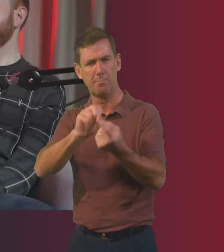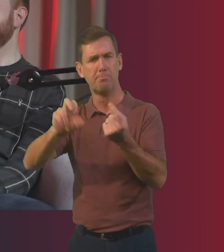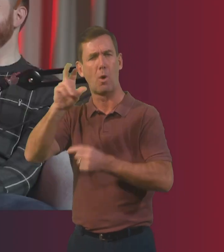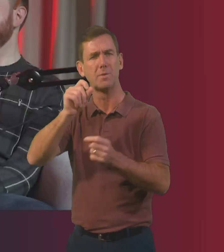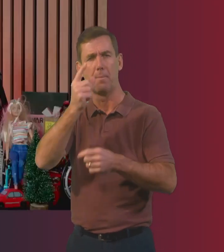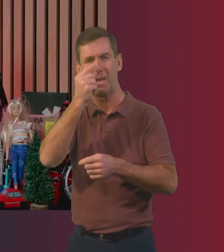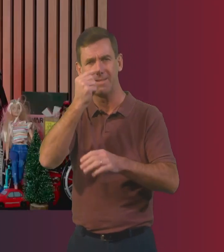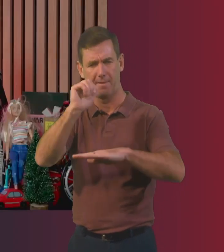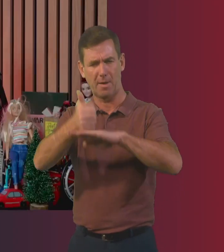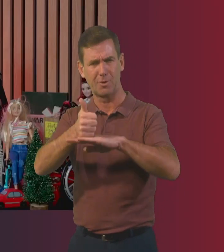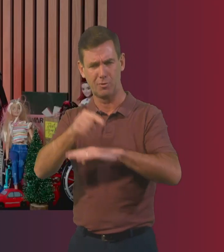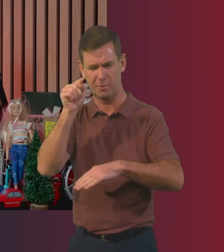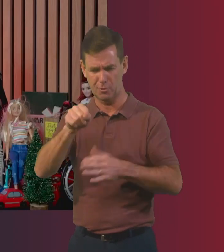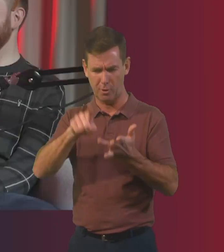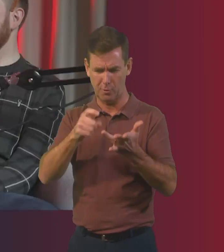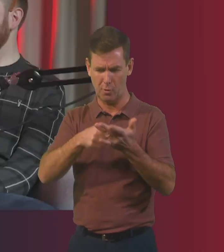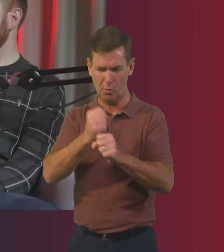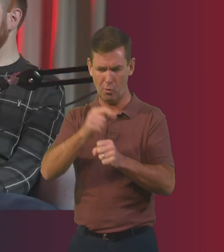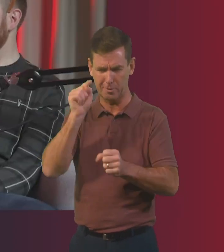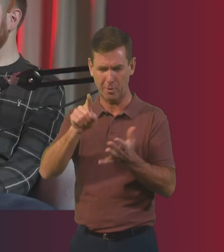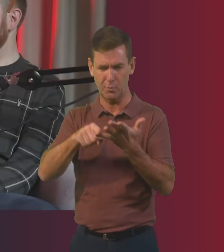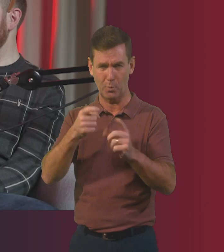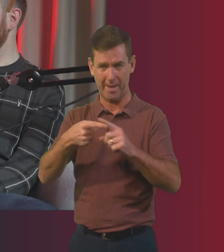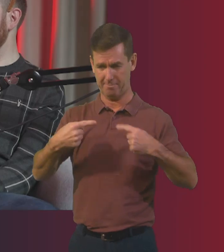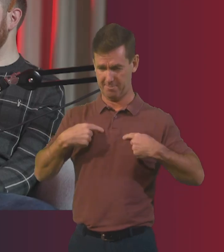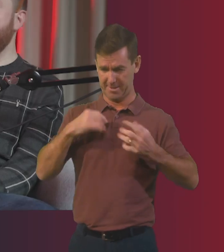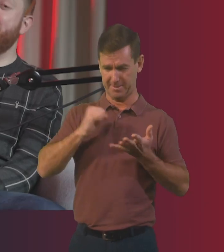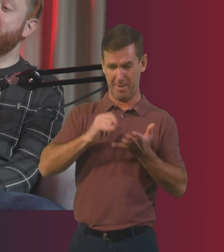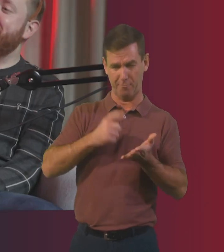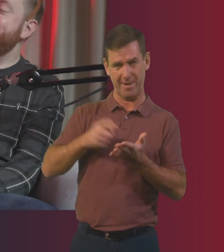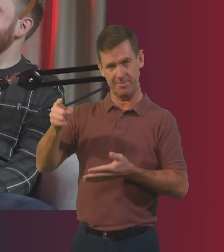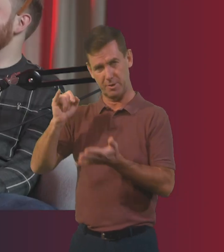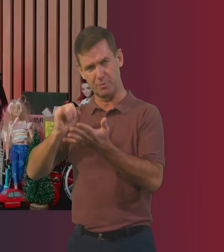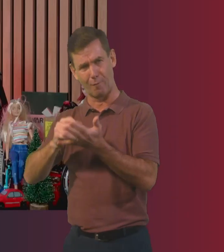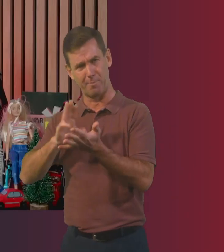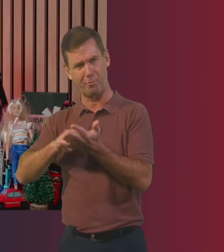motabilityfoundation.org.uk. And that's it. I am Samantha Renk. And I'm Sophie Marie Odom. And